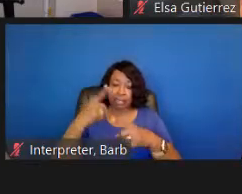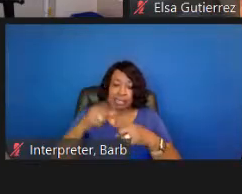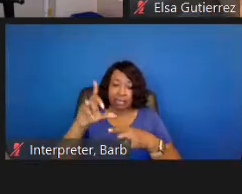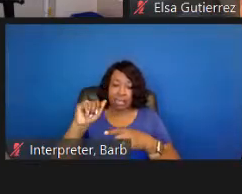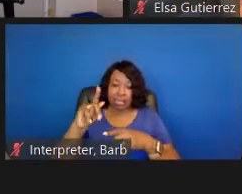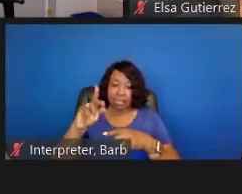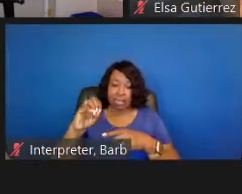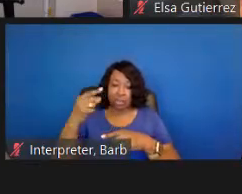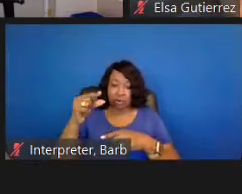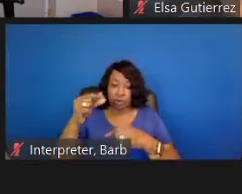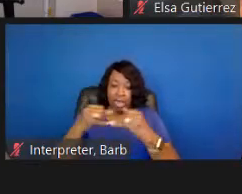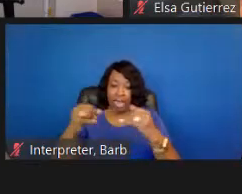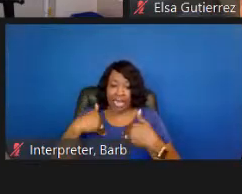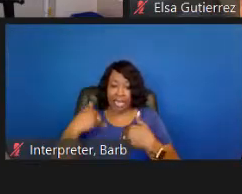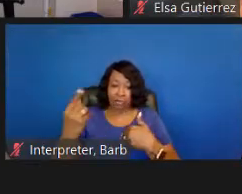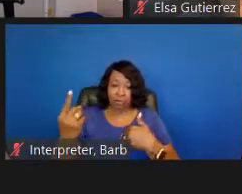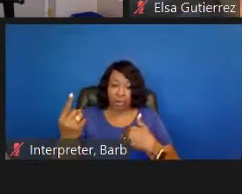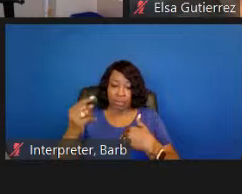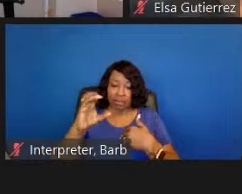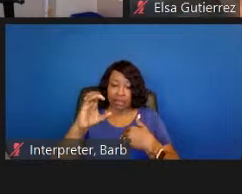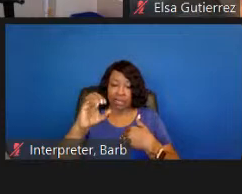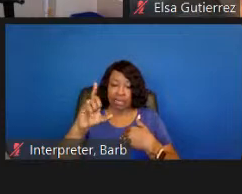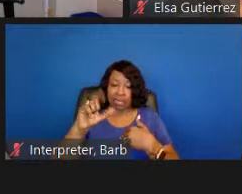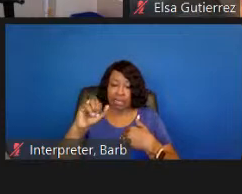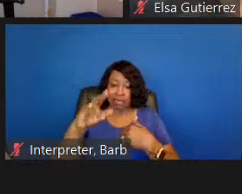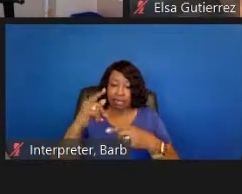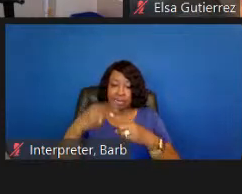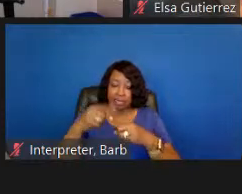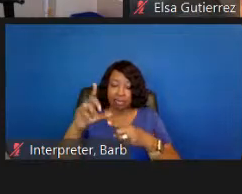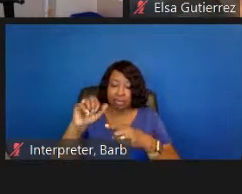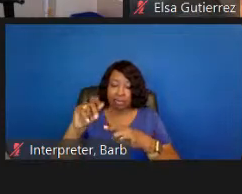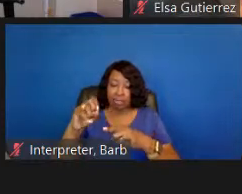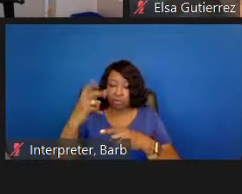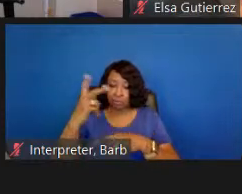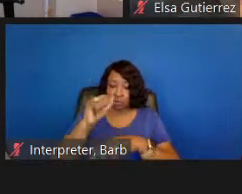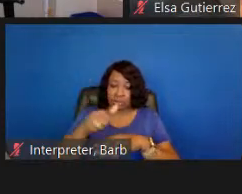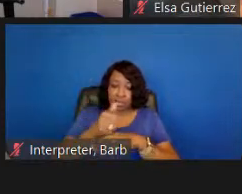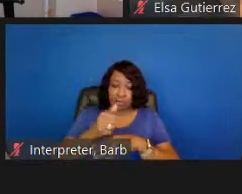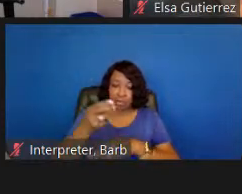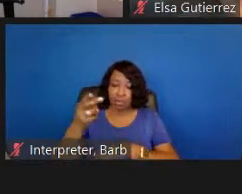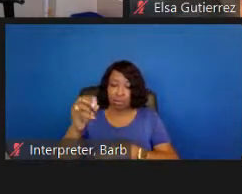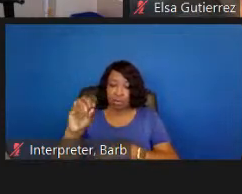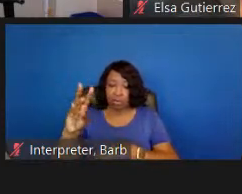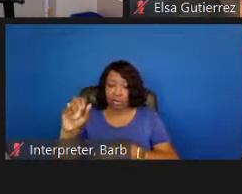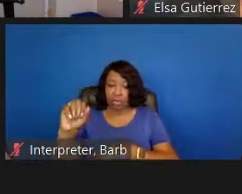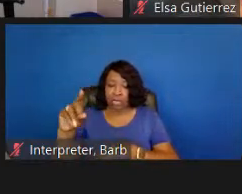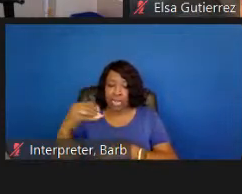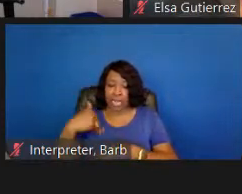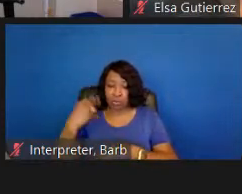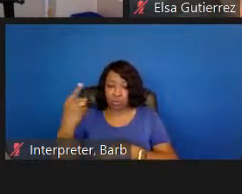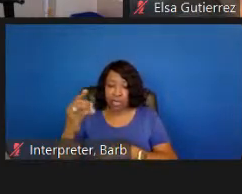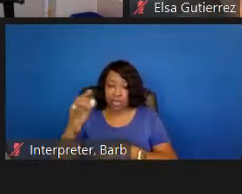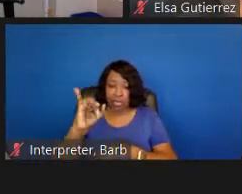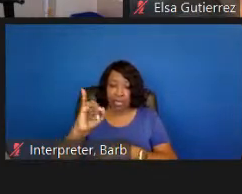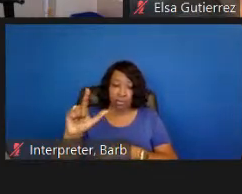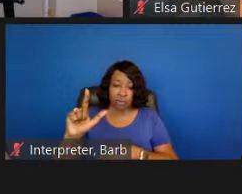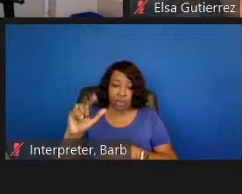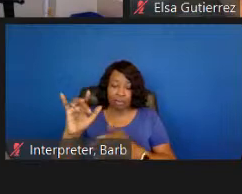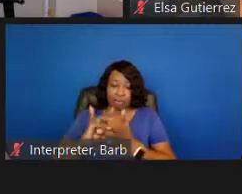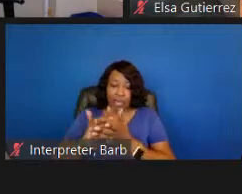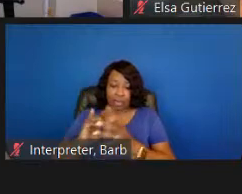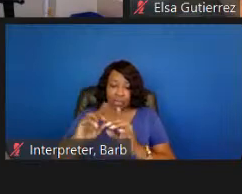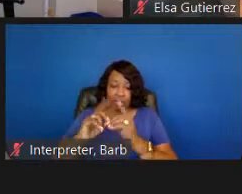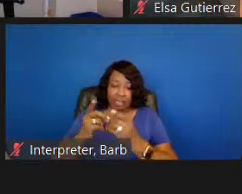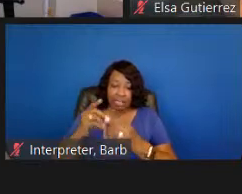Green Line there has 1, Clark and Lake has 2 installed, Howard has 1, Illinois Medical District